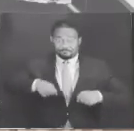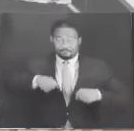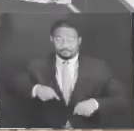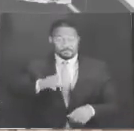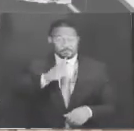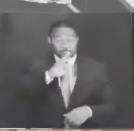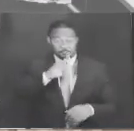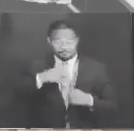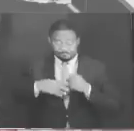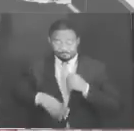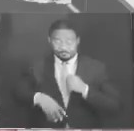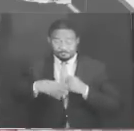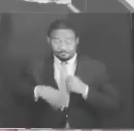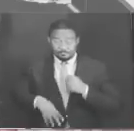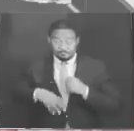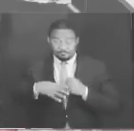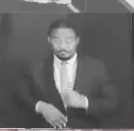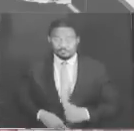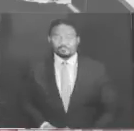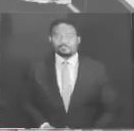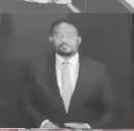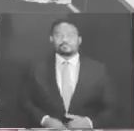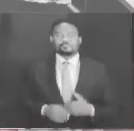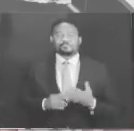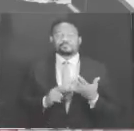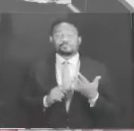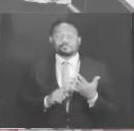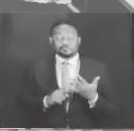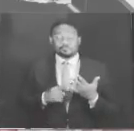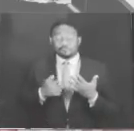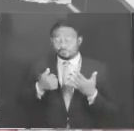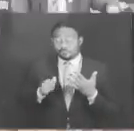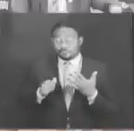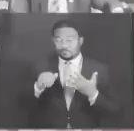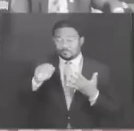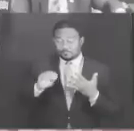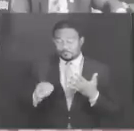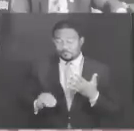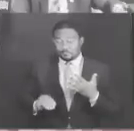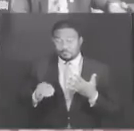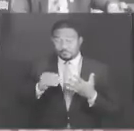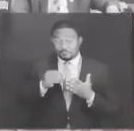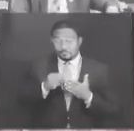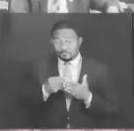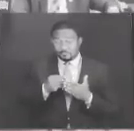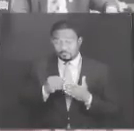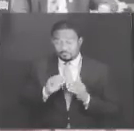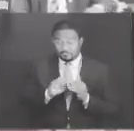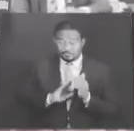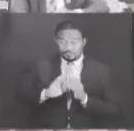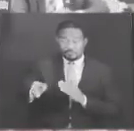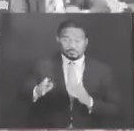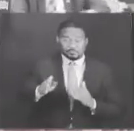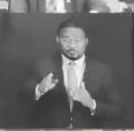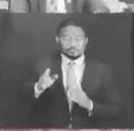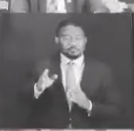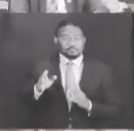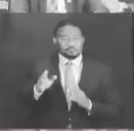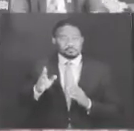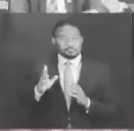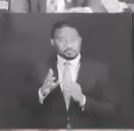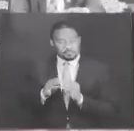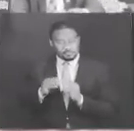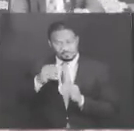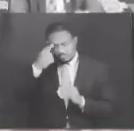assemblies. Mr. Speaker, again, we have earmarked 10% of the amount that will be sent directly to the assemblies for the provision